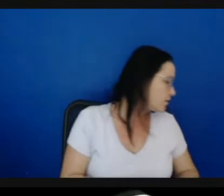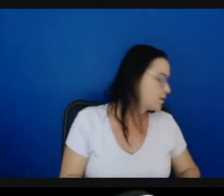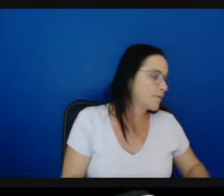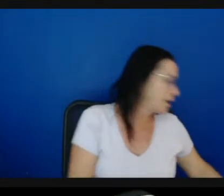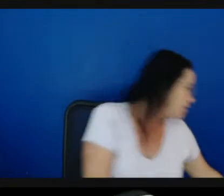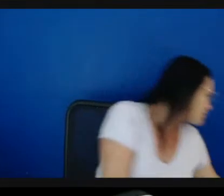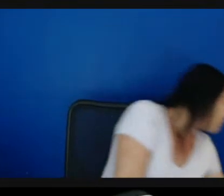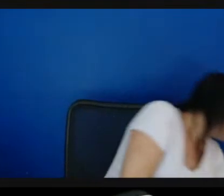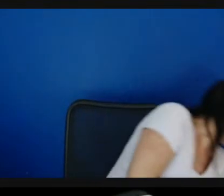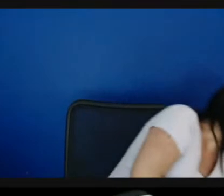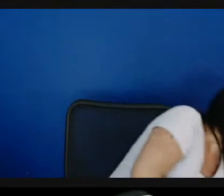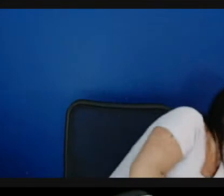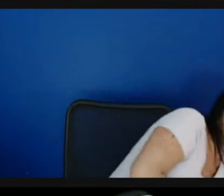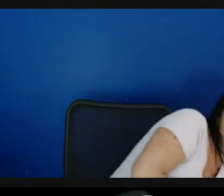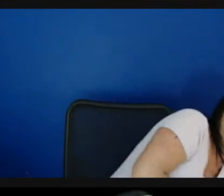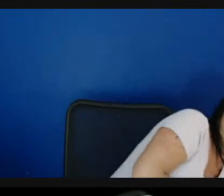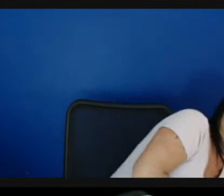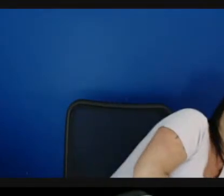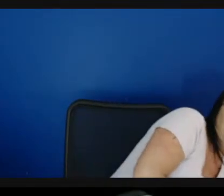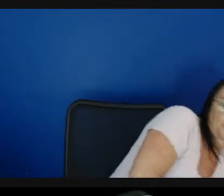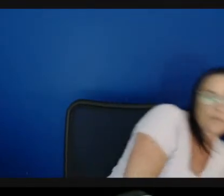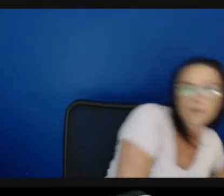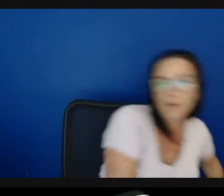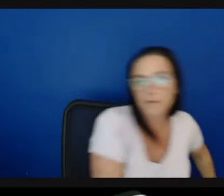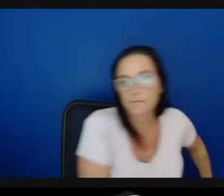our text update.